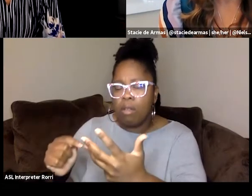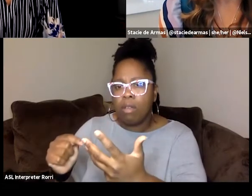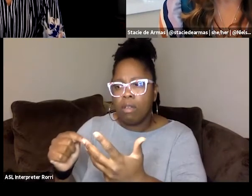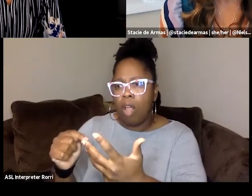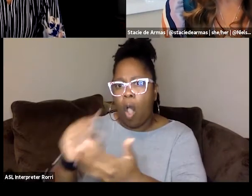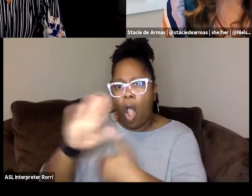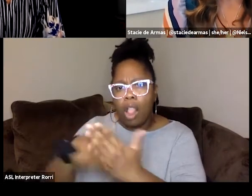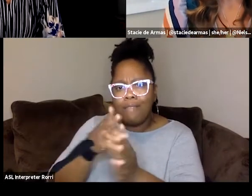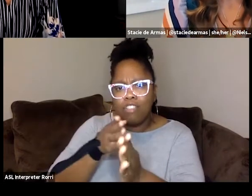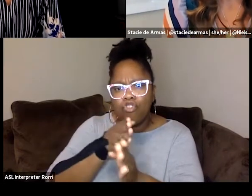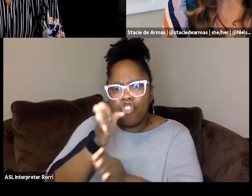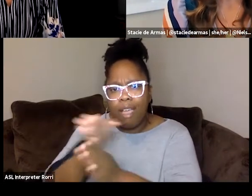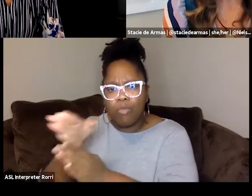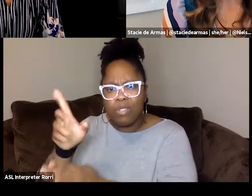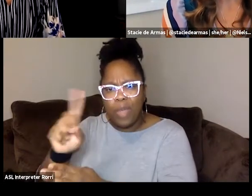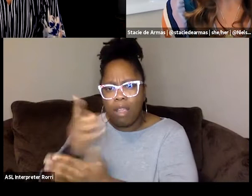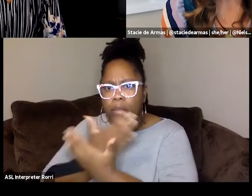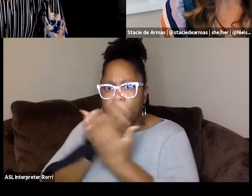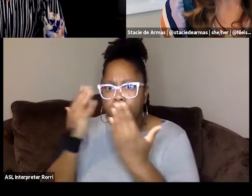Latinos are missing and Latinas are missing